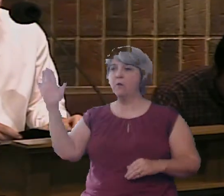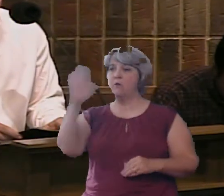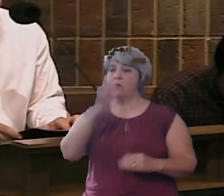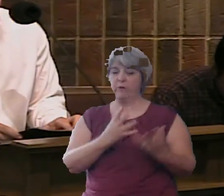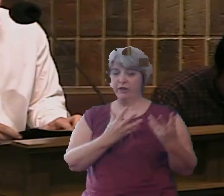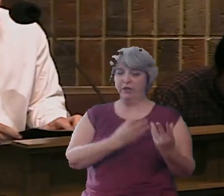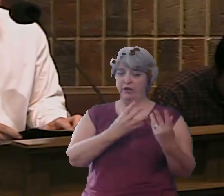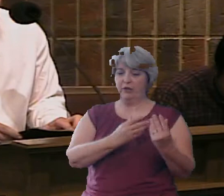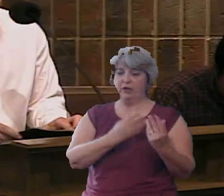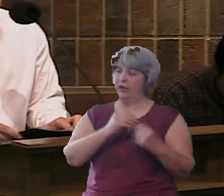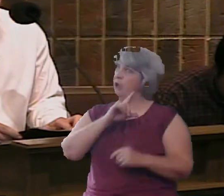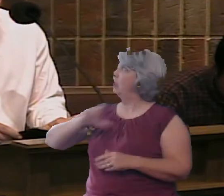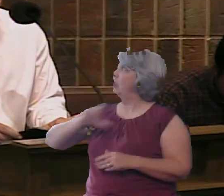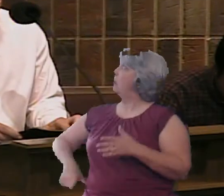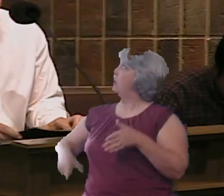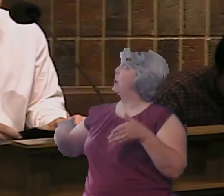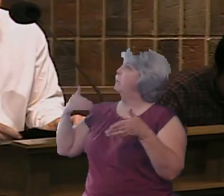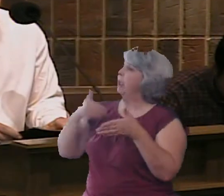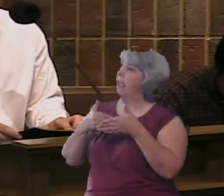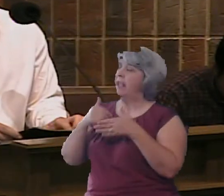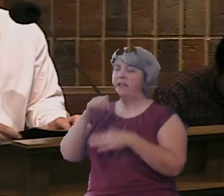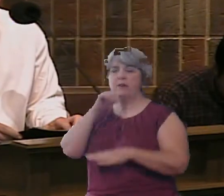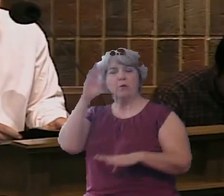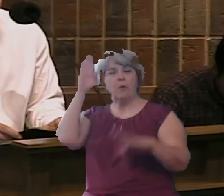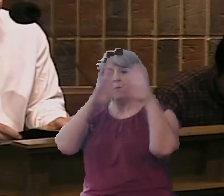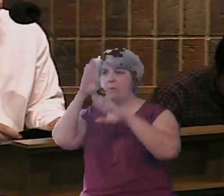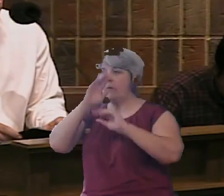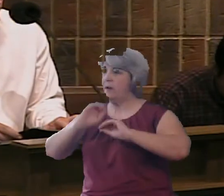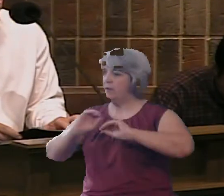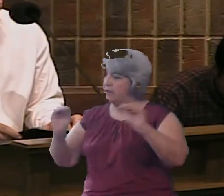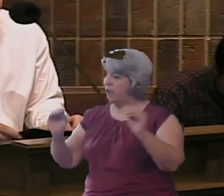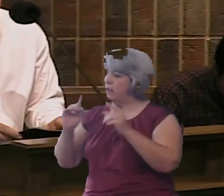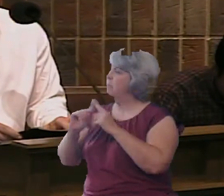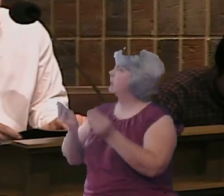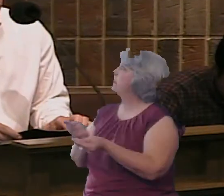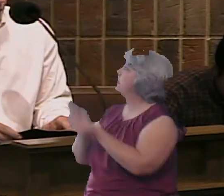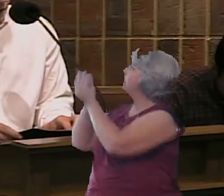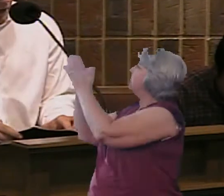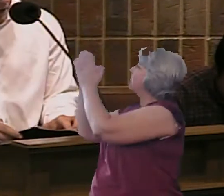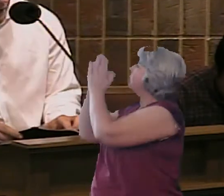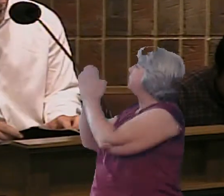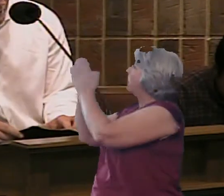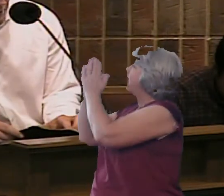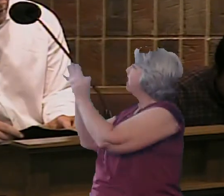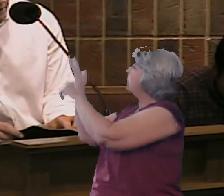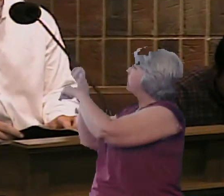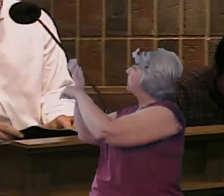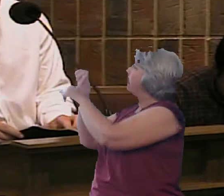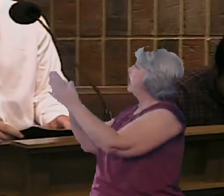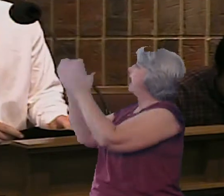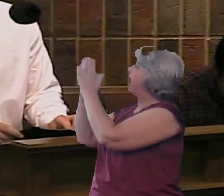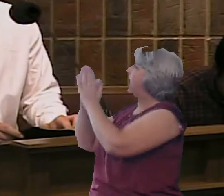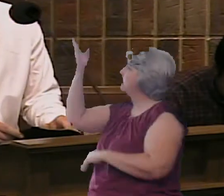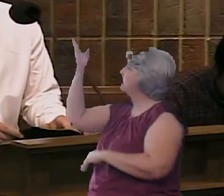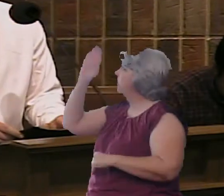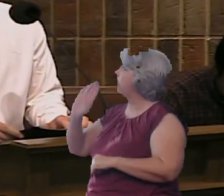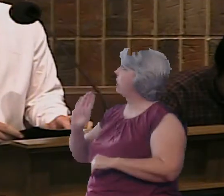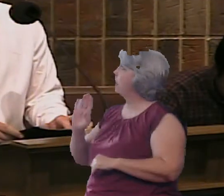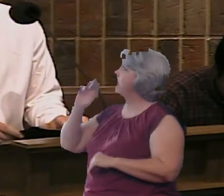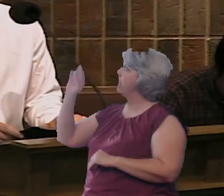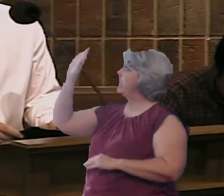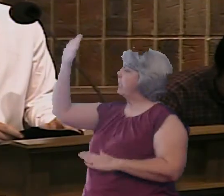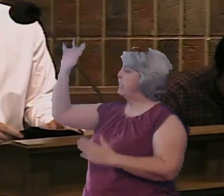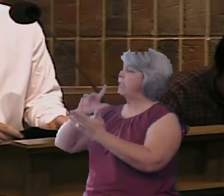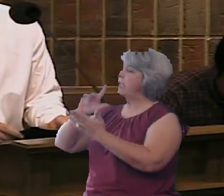for nothing. Be in everything by prayer and supplication with thanksgiving. Let your requests be known to God. And the peace of God, which surpasses